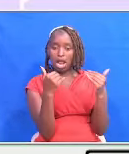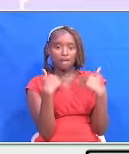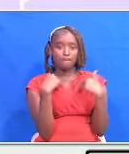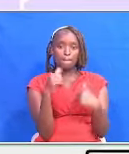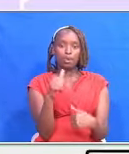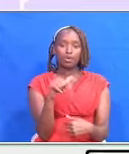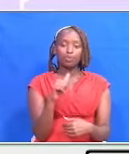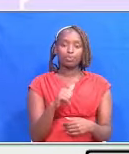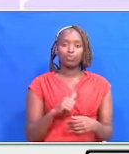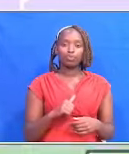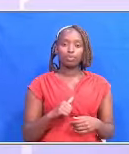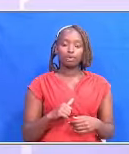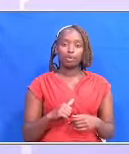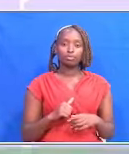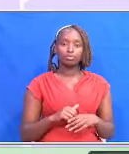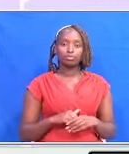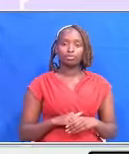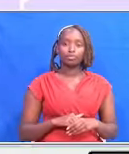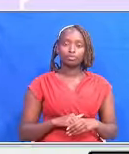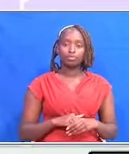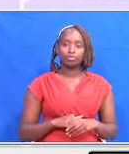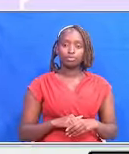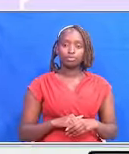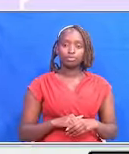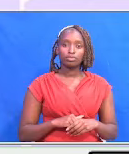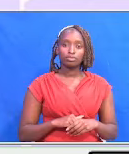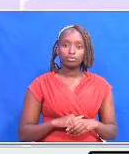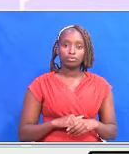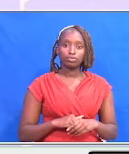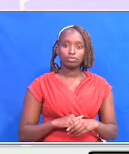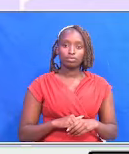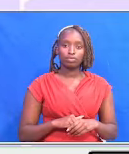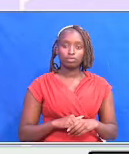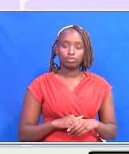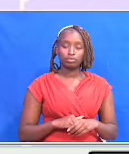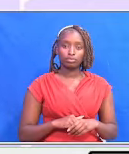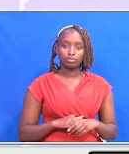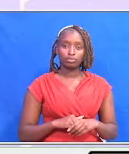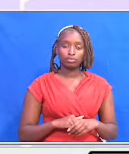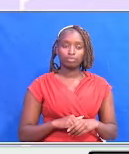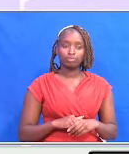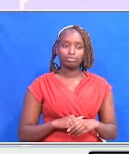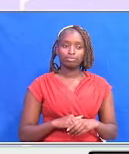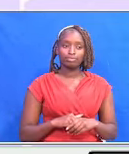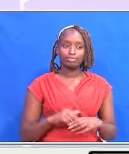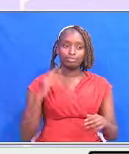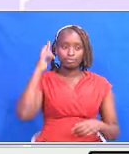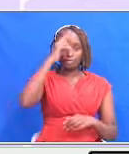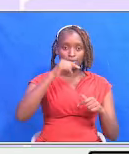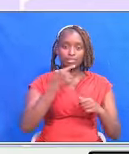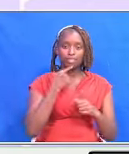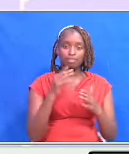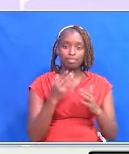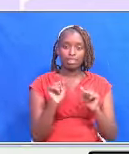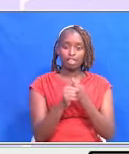actually properly diagnose a situation. Where will the doctors come from to treat? So we really need, it's the doctors to actually pull up their socks. And that's what I'm saying. We cannot leave